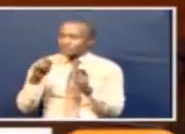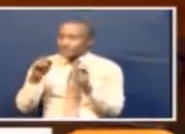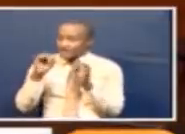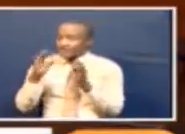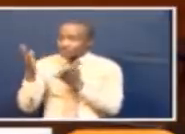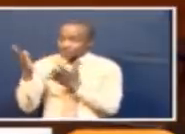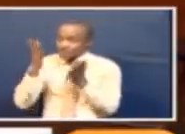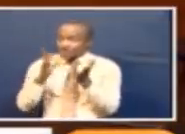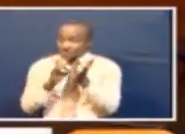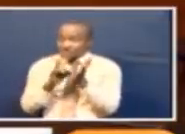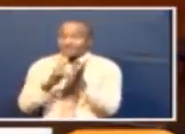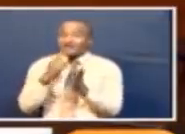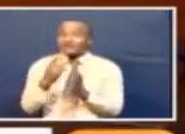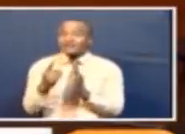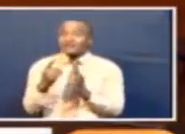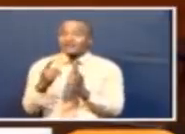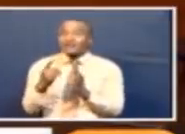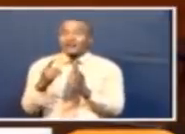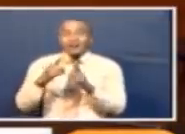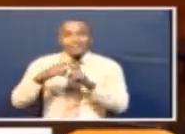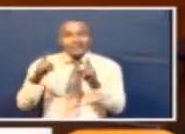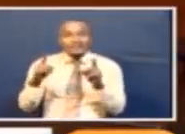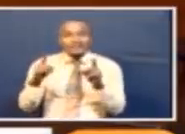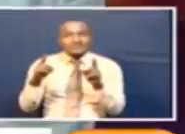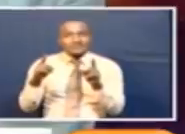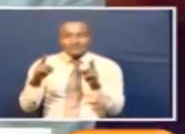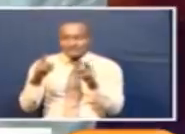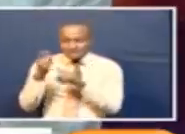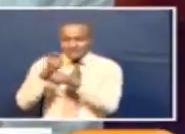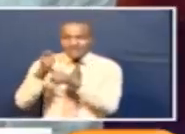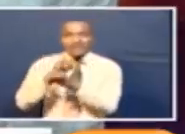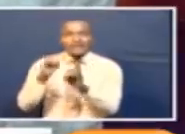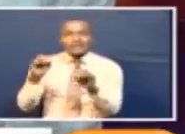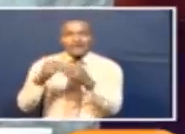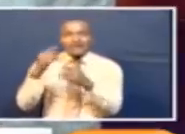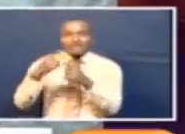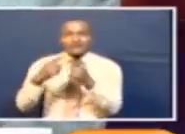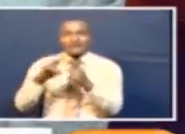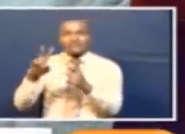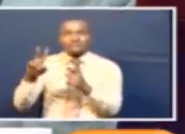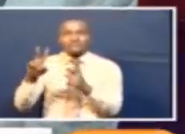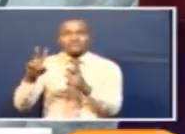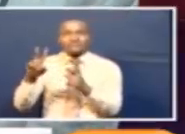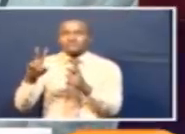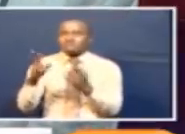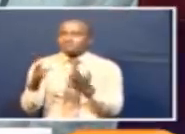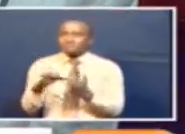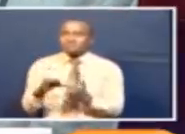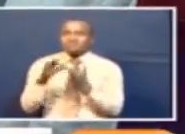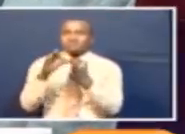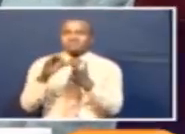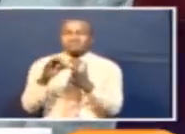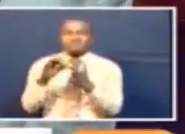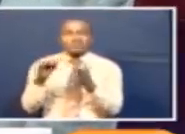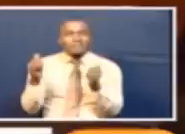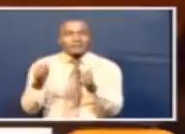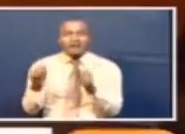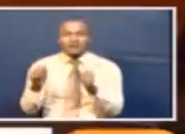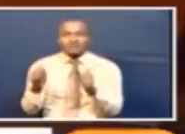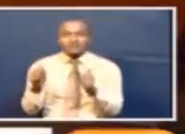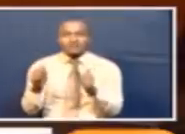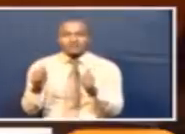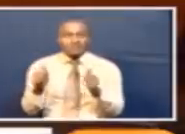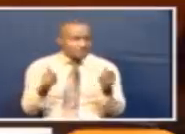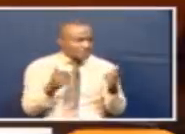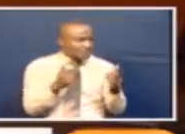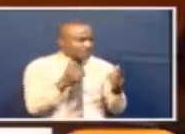bringing these 100 doctors, but then we are also not training. So that means after 2 years, we will still not have the specialists. They think they will have trained some